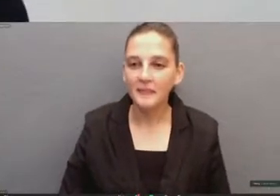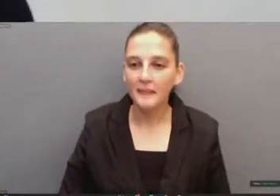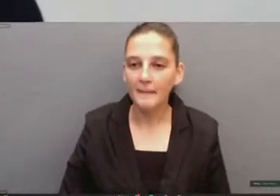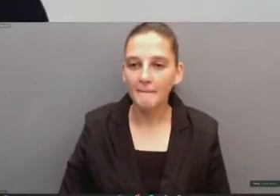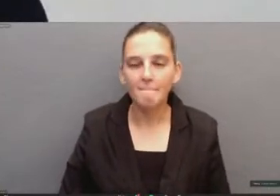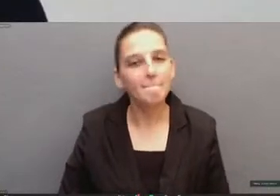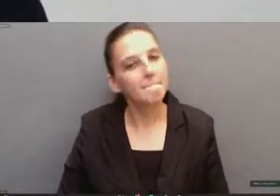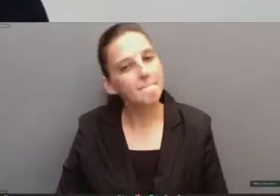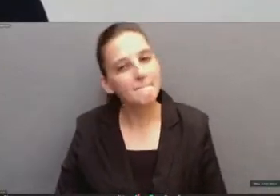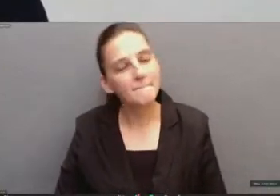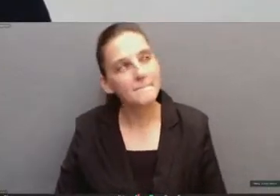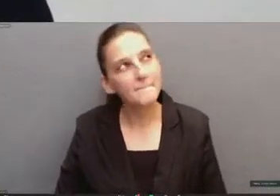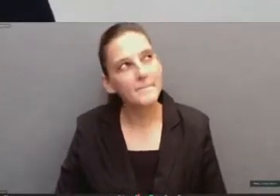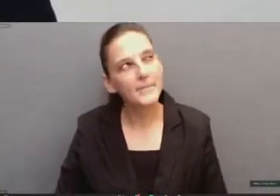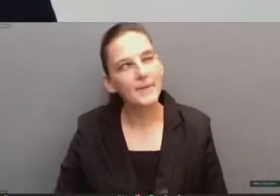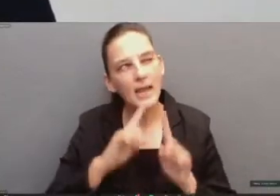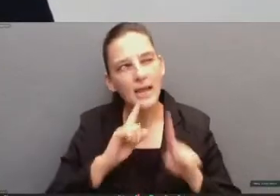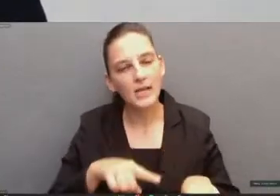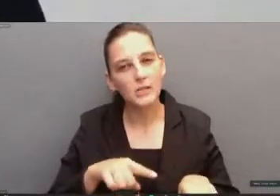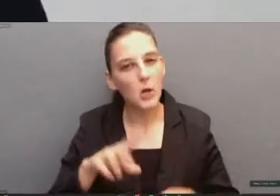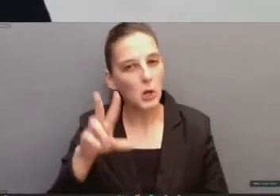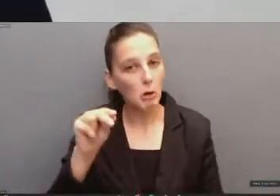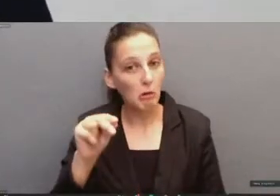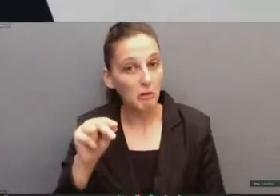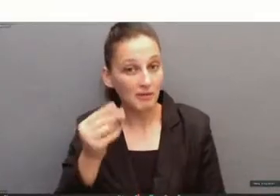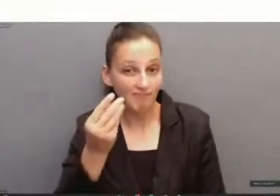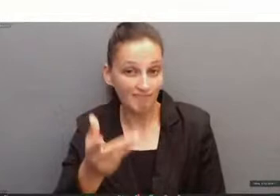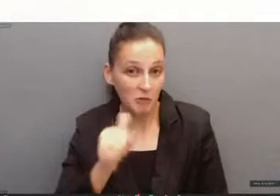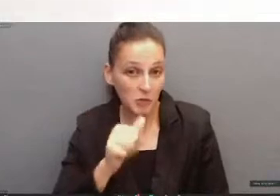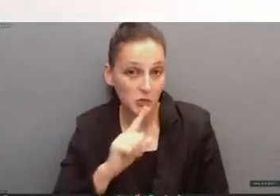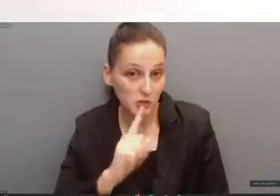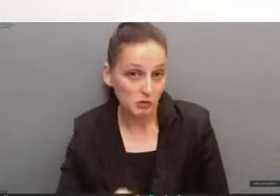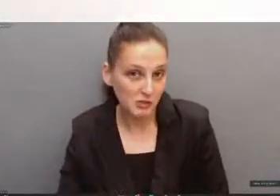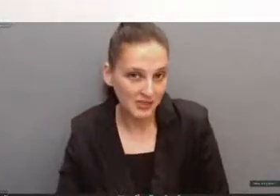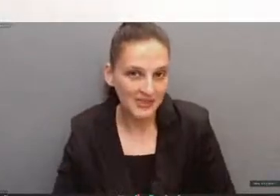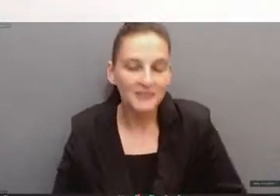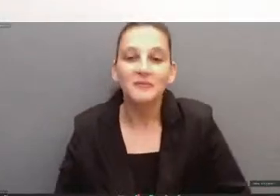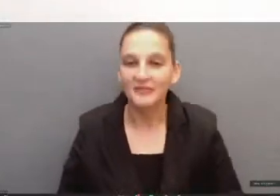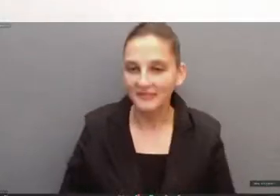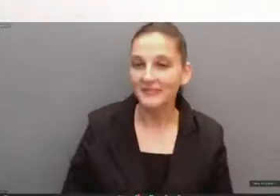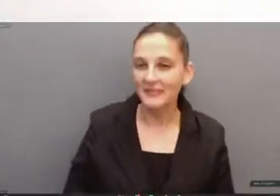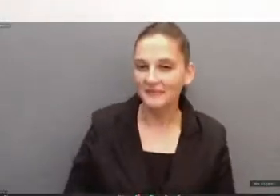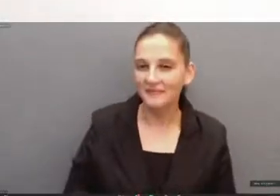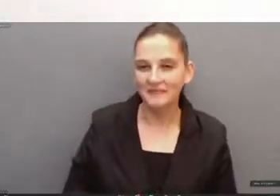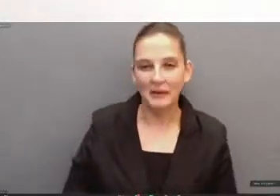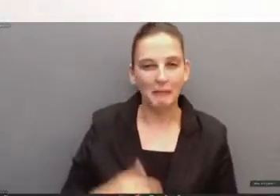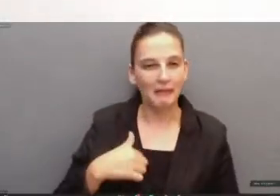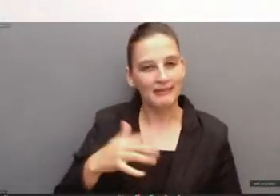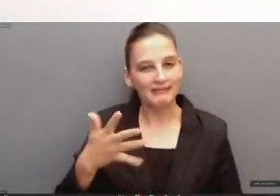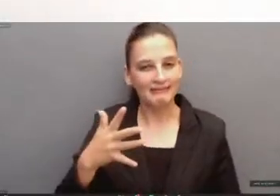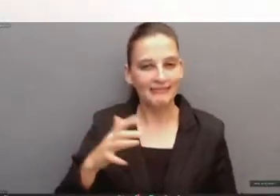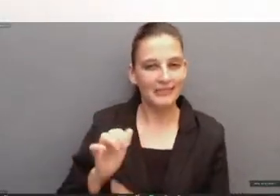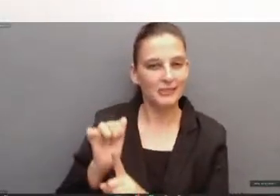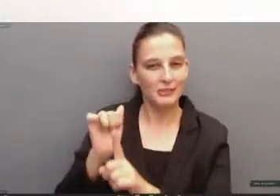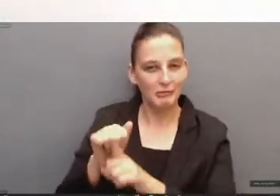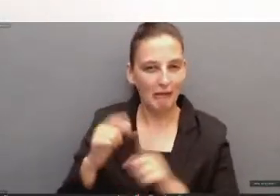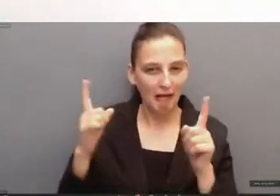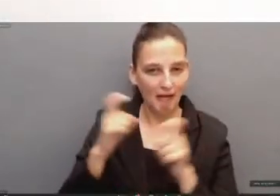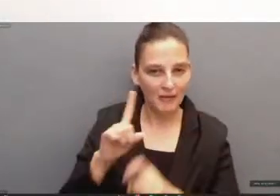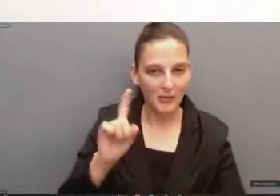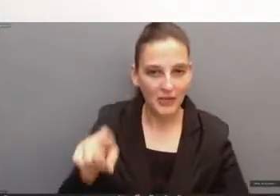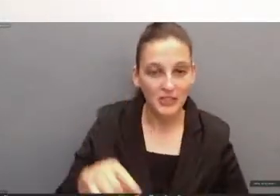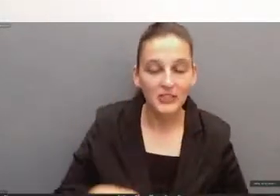I'm going to say no, but I'm really not sure. Yes. Well, that's it is a loaded question, but the point here